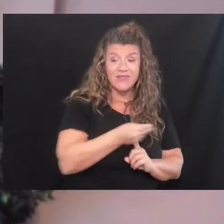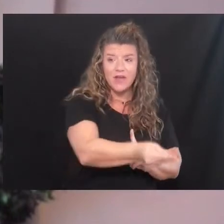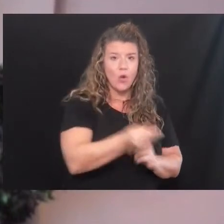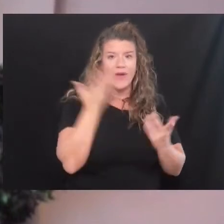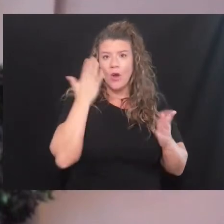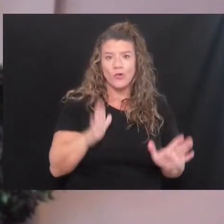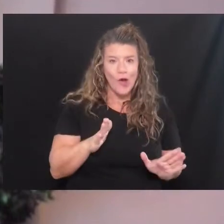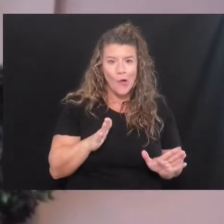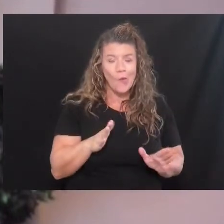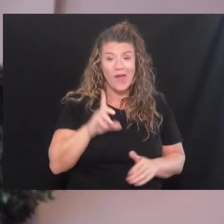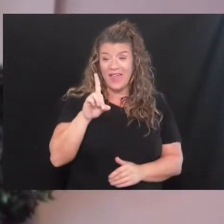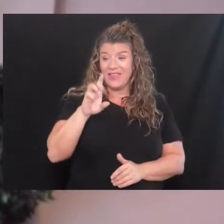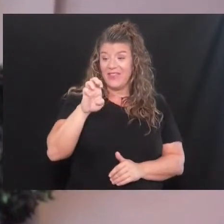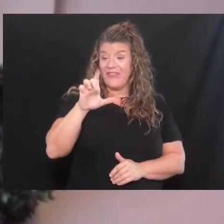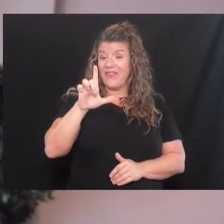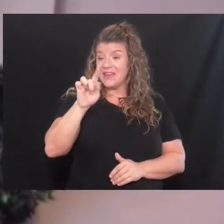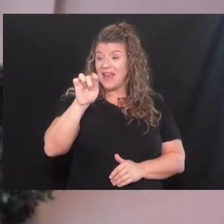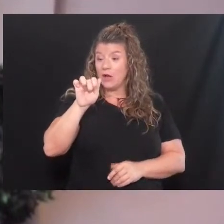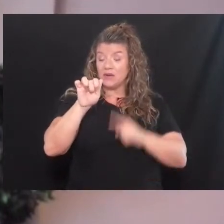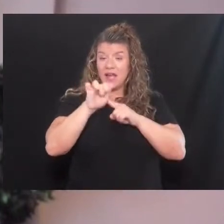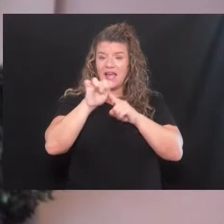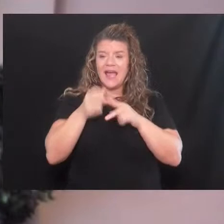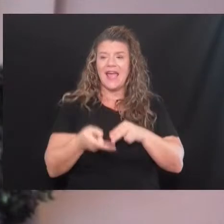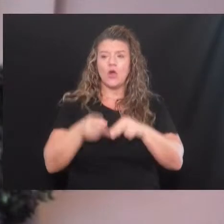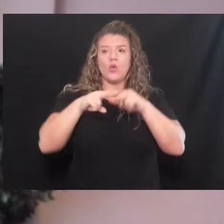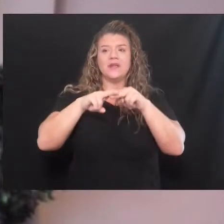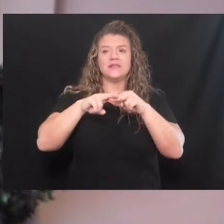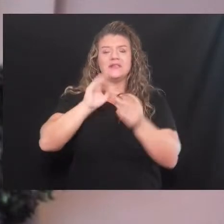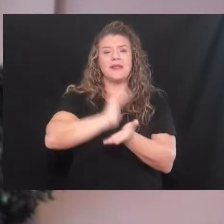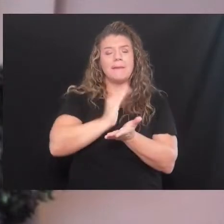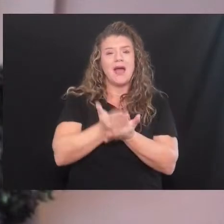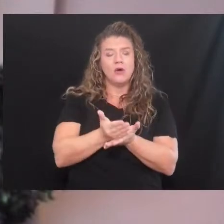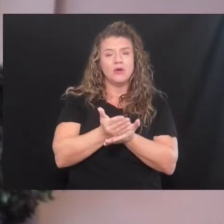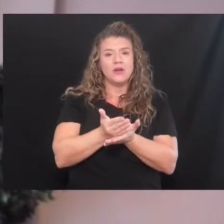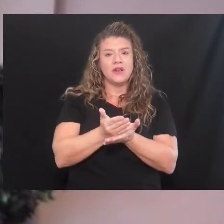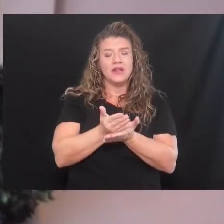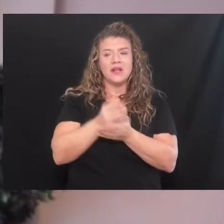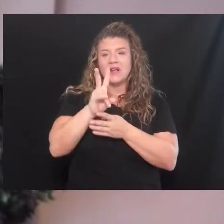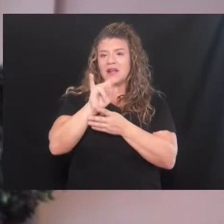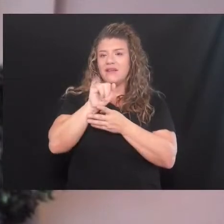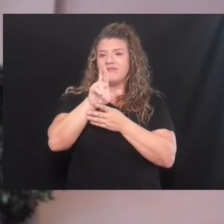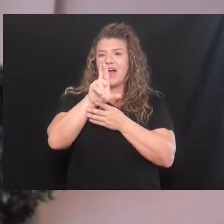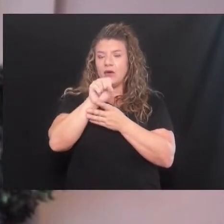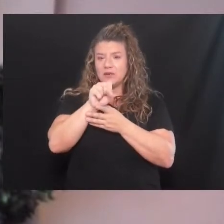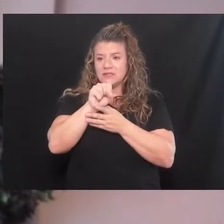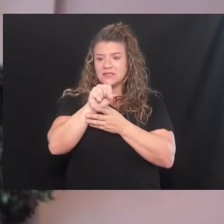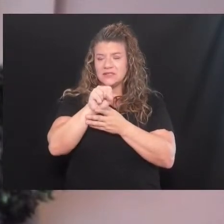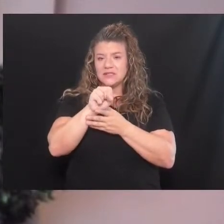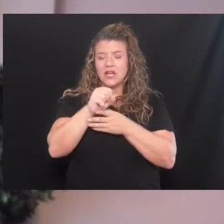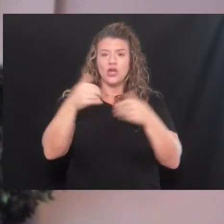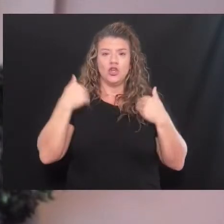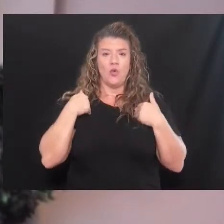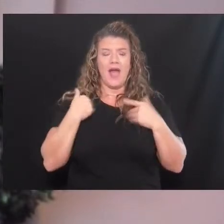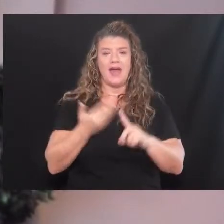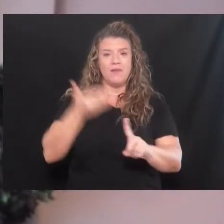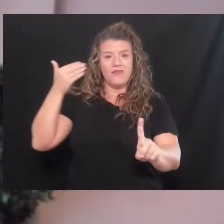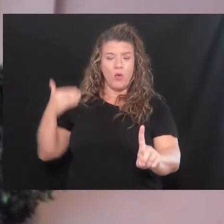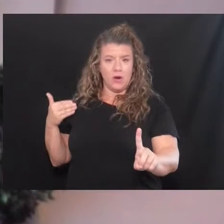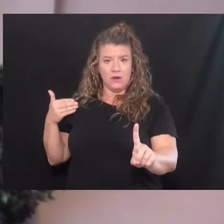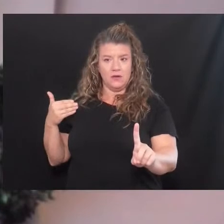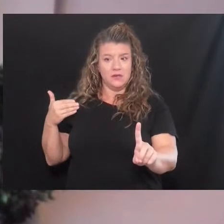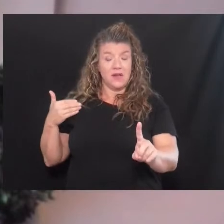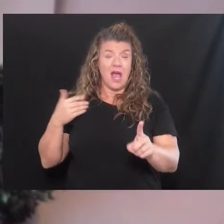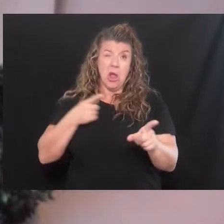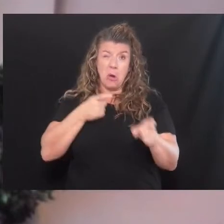variant increases the amount of virus that's shed earlier, maybe as quick